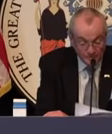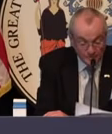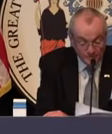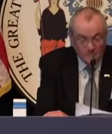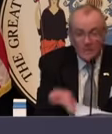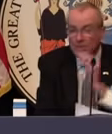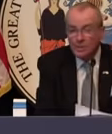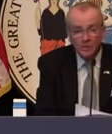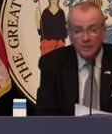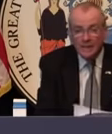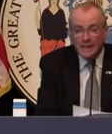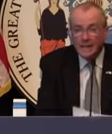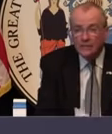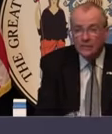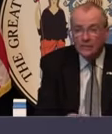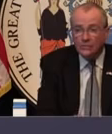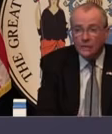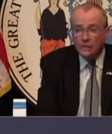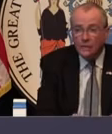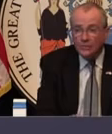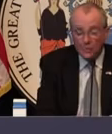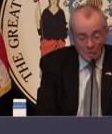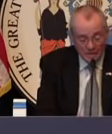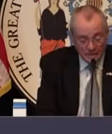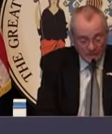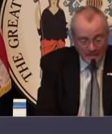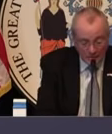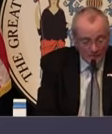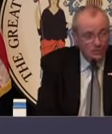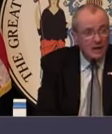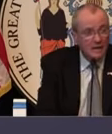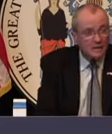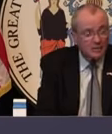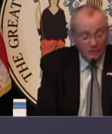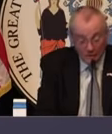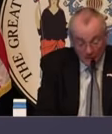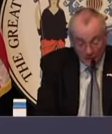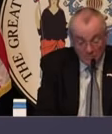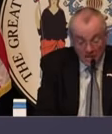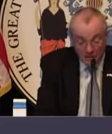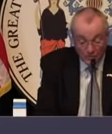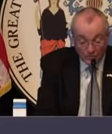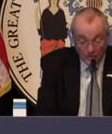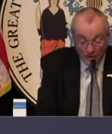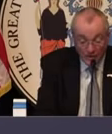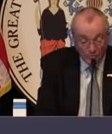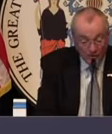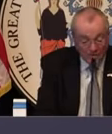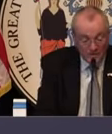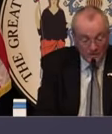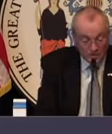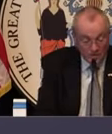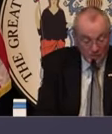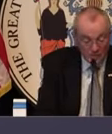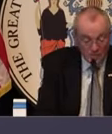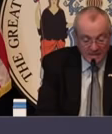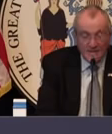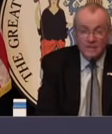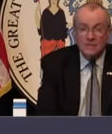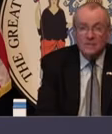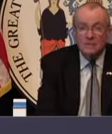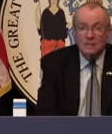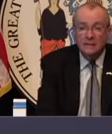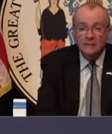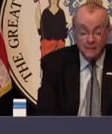state. Additionally, and I can't say this strongly enough, county executives and mayors have worked feverishly to